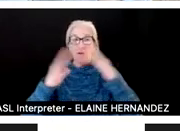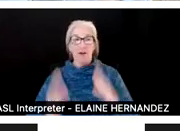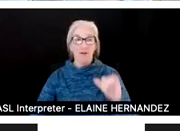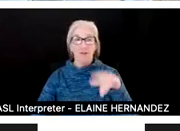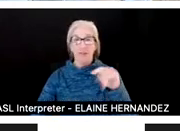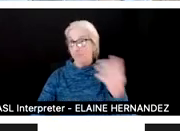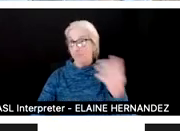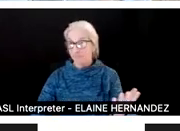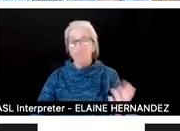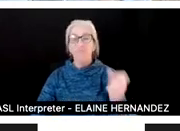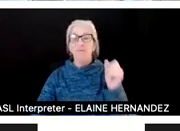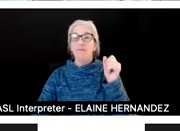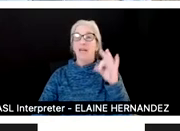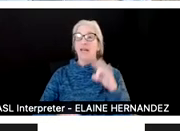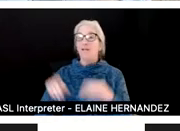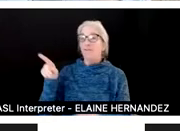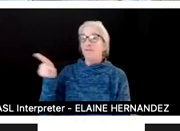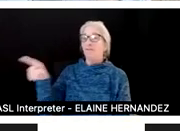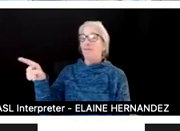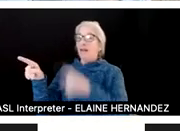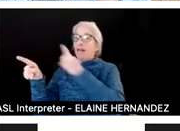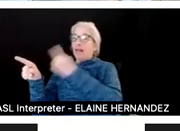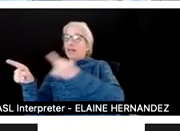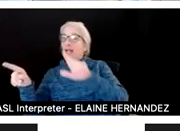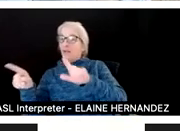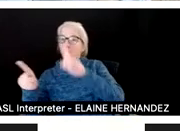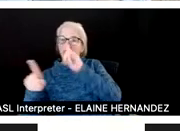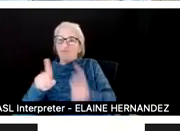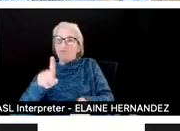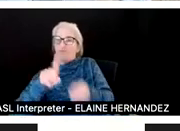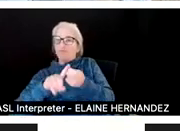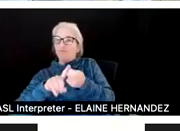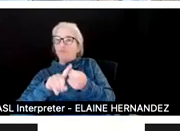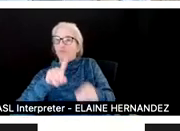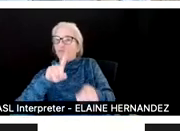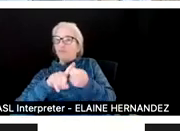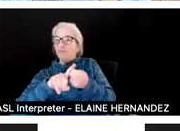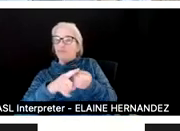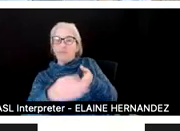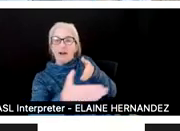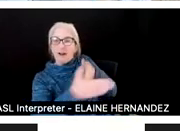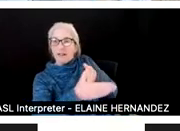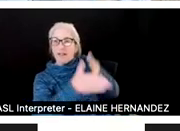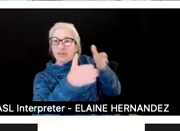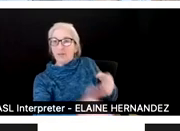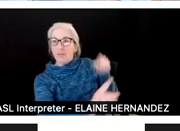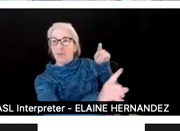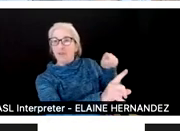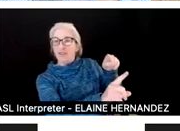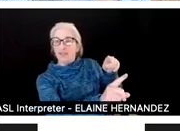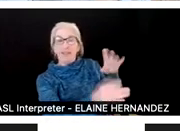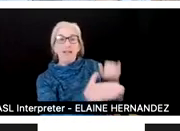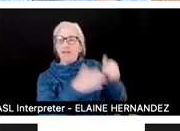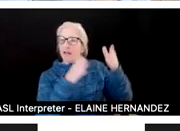provider retaliates against an individual who's tried to secure their